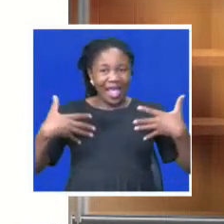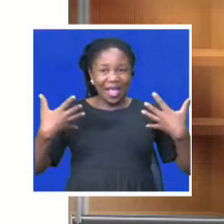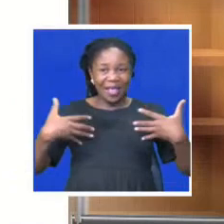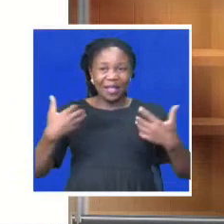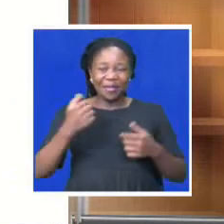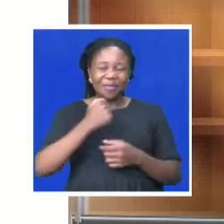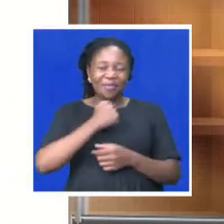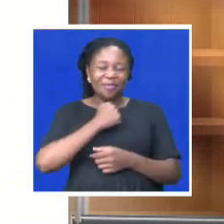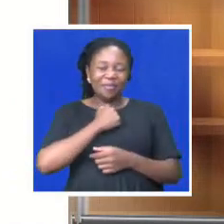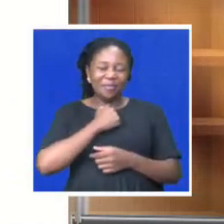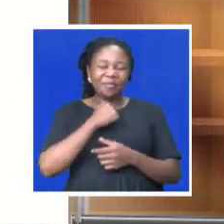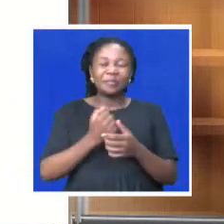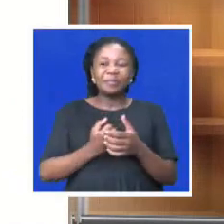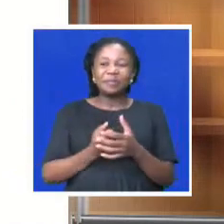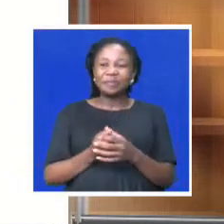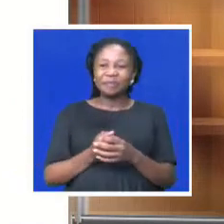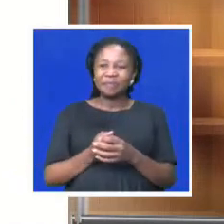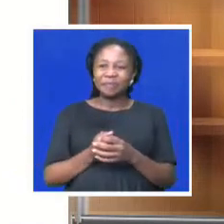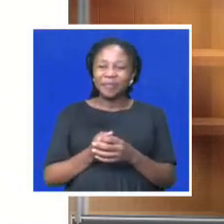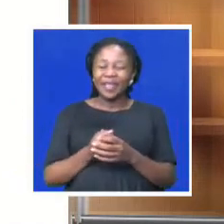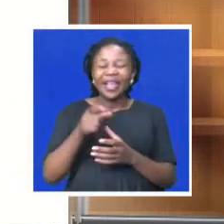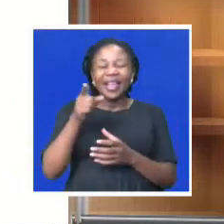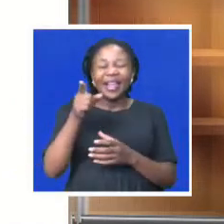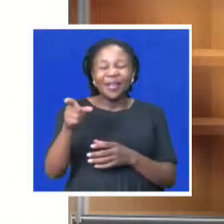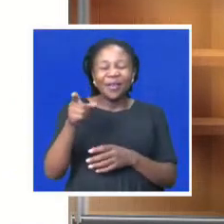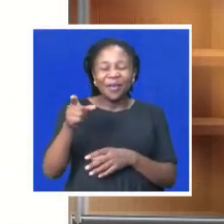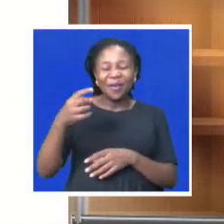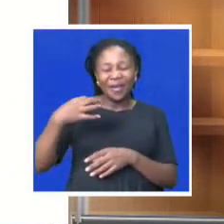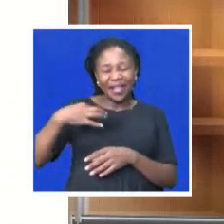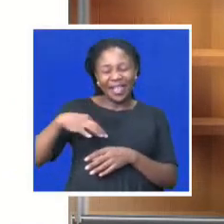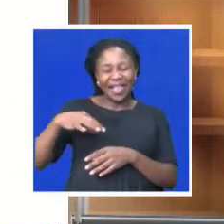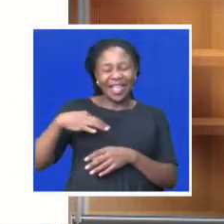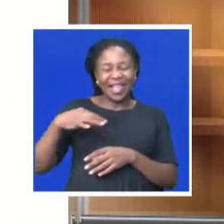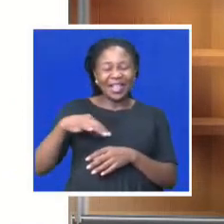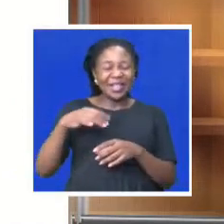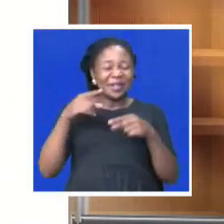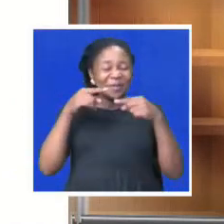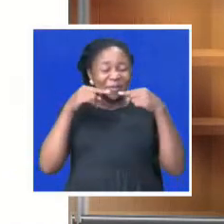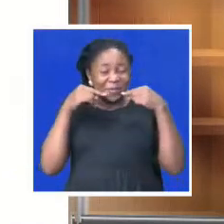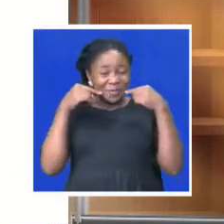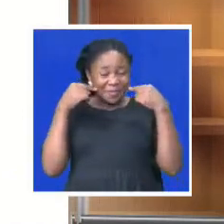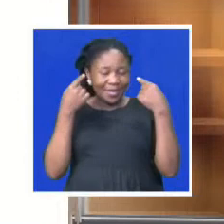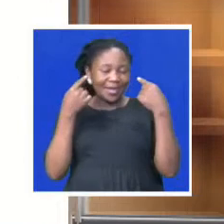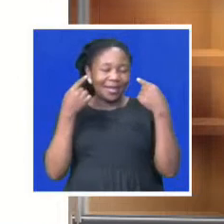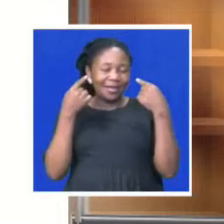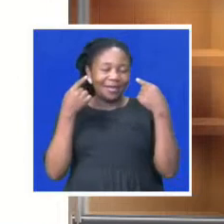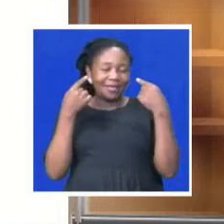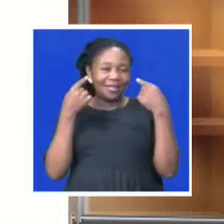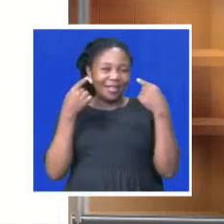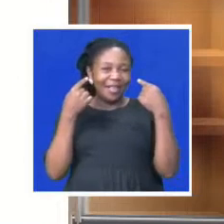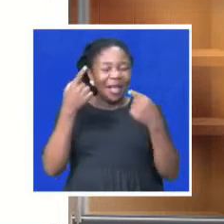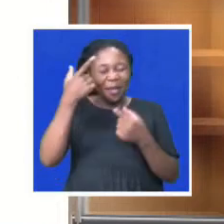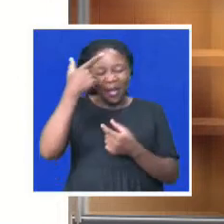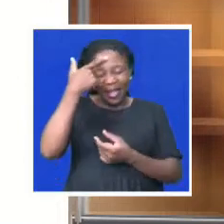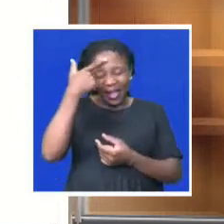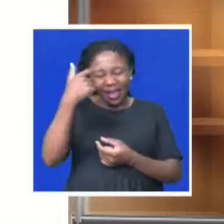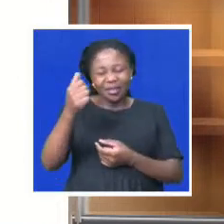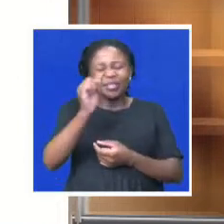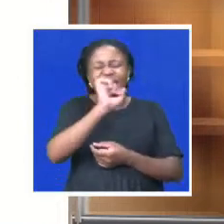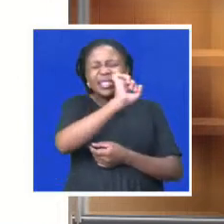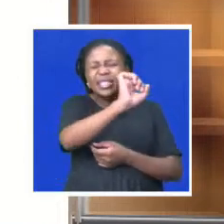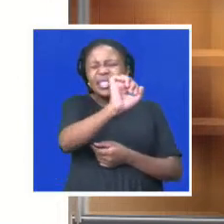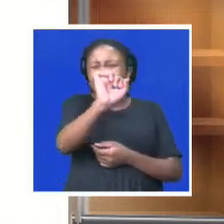The young girl smiled at herself. She knew that each of us is special and